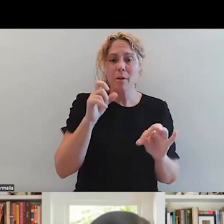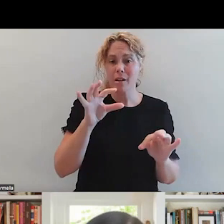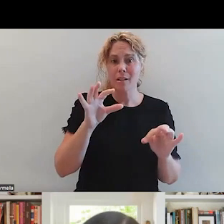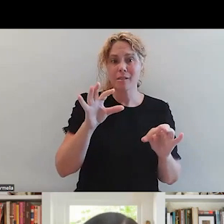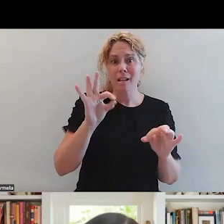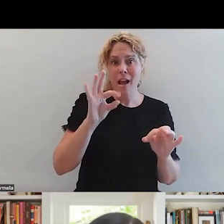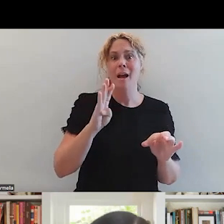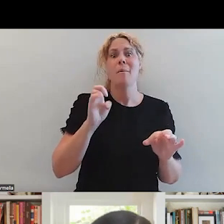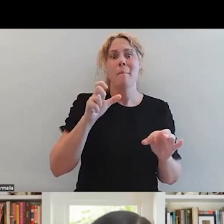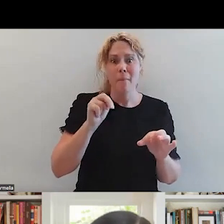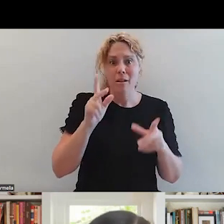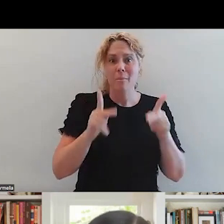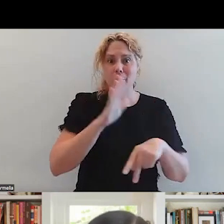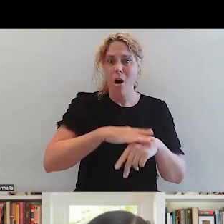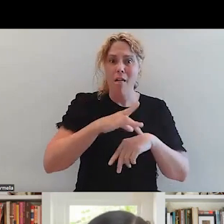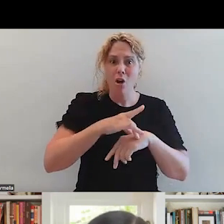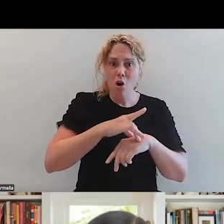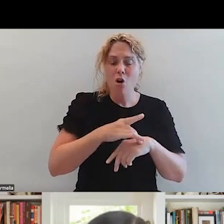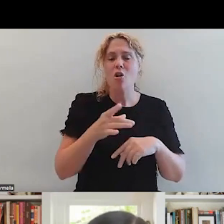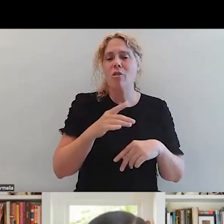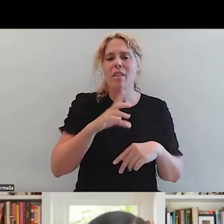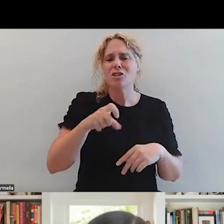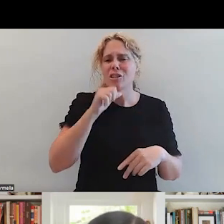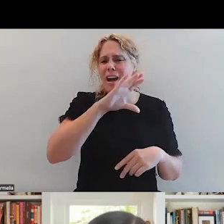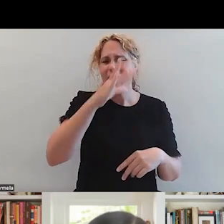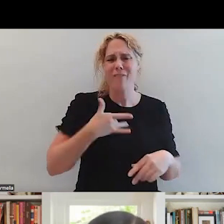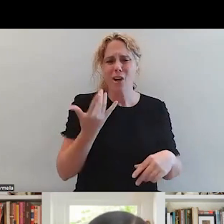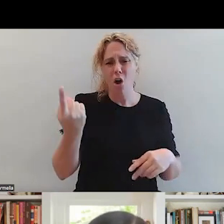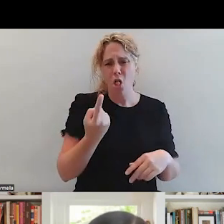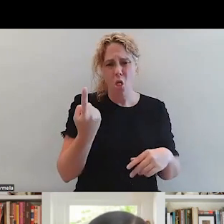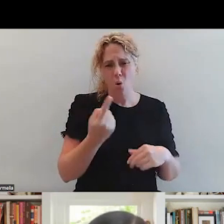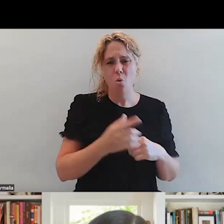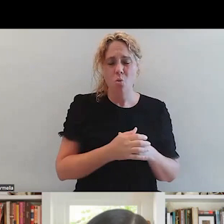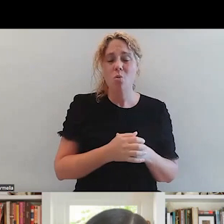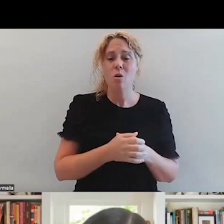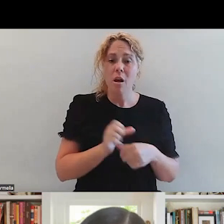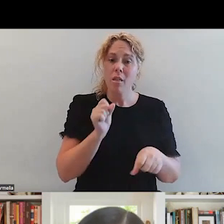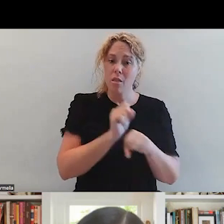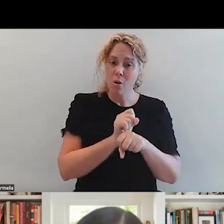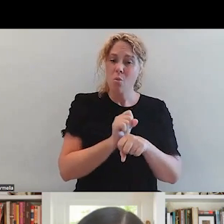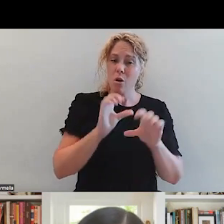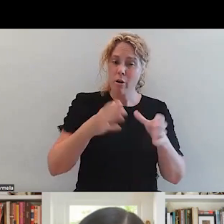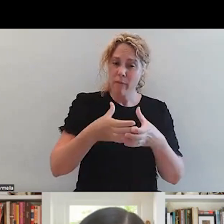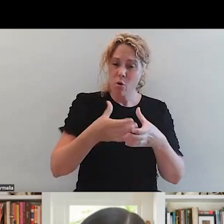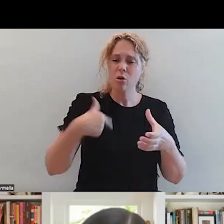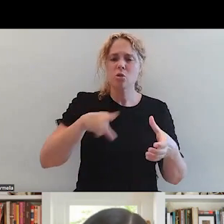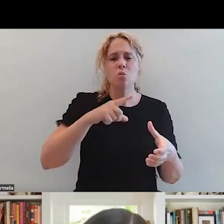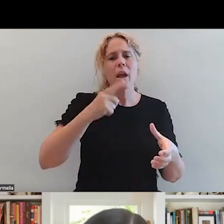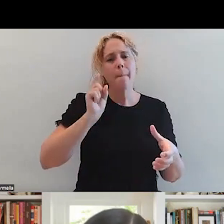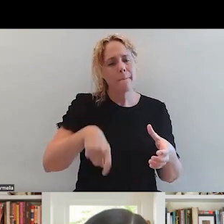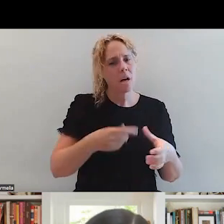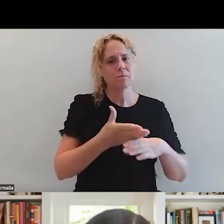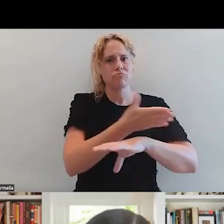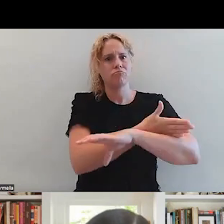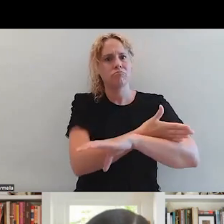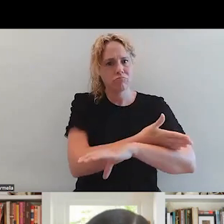people on this planet. So nobody on this earth should ever feel alone. And I think that in the workforce, we have to get better as